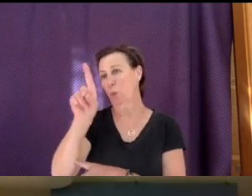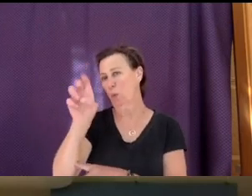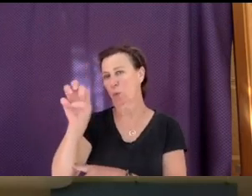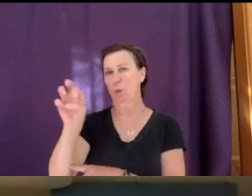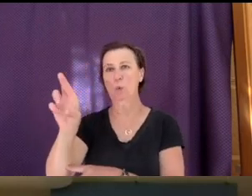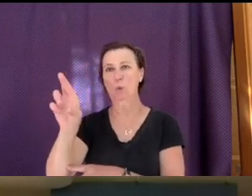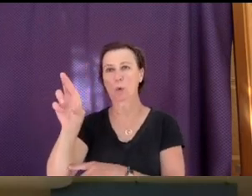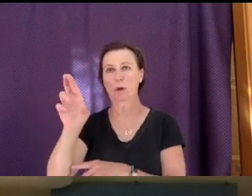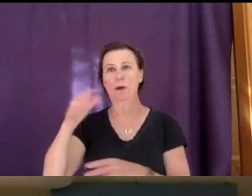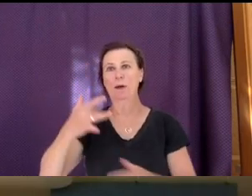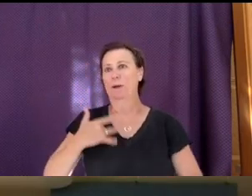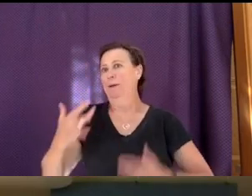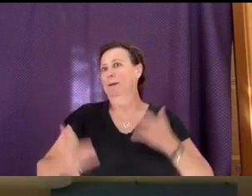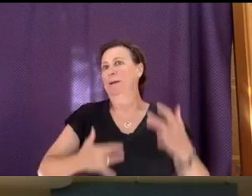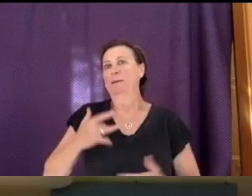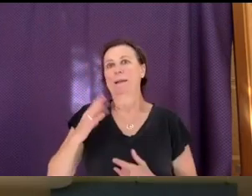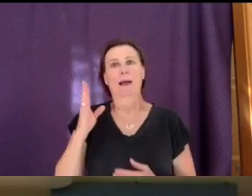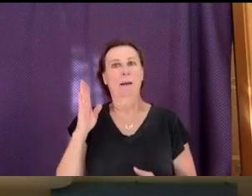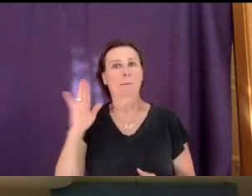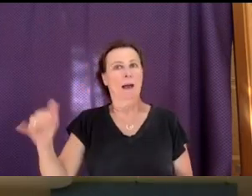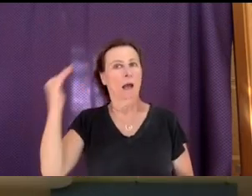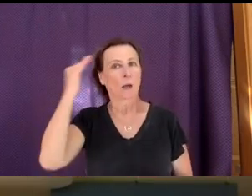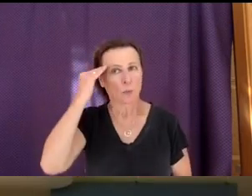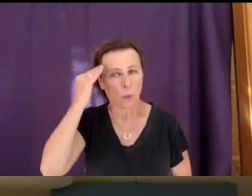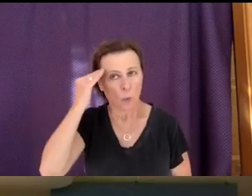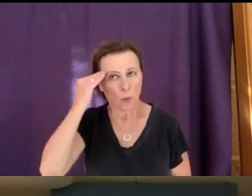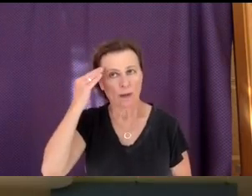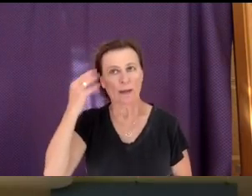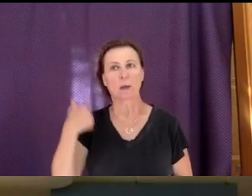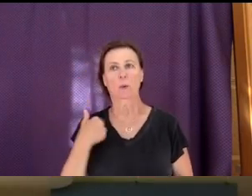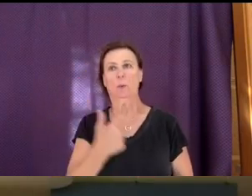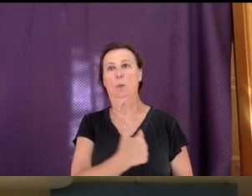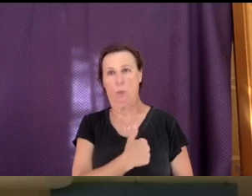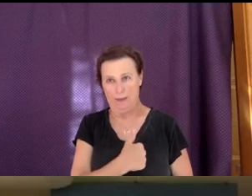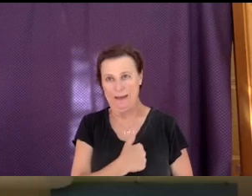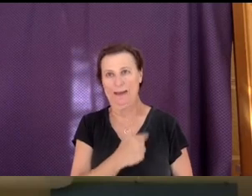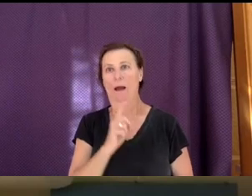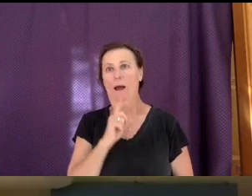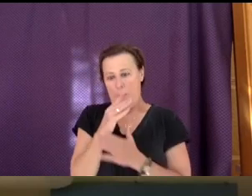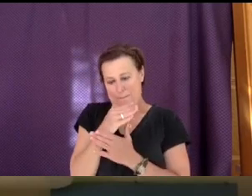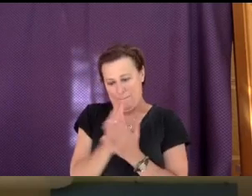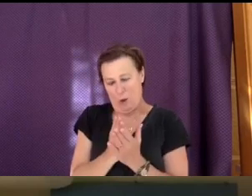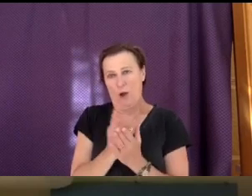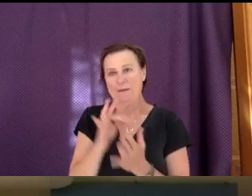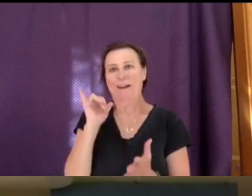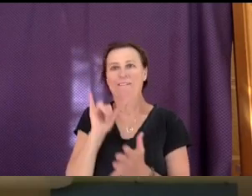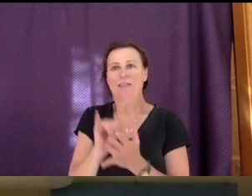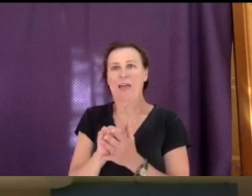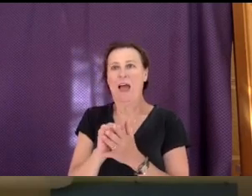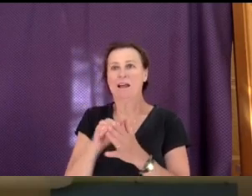by knowing and feeling ourselves to be an aspect of this magnificent unfolding.